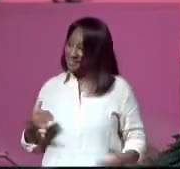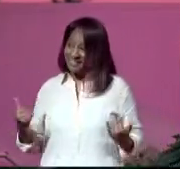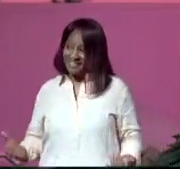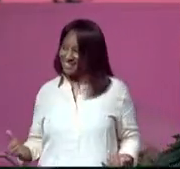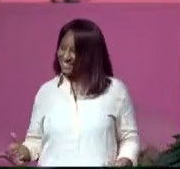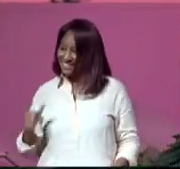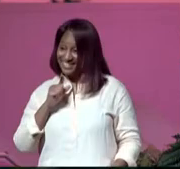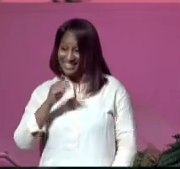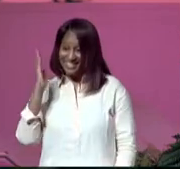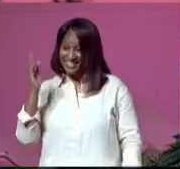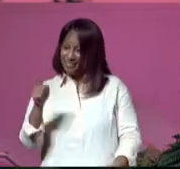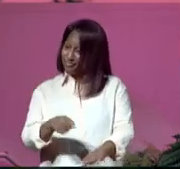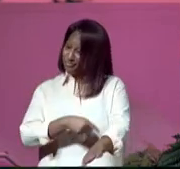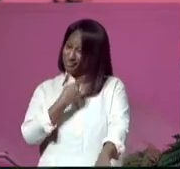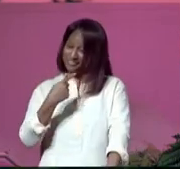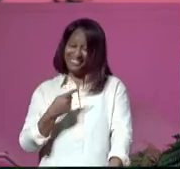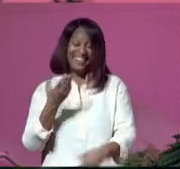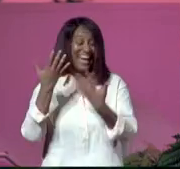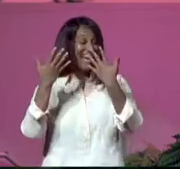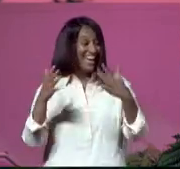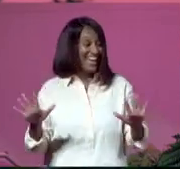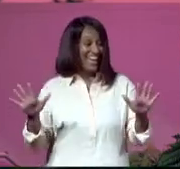long. I'm done.